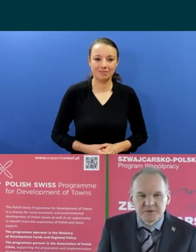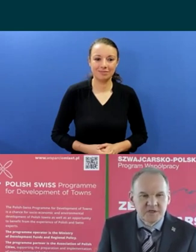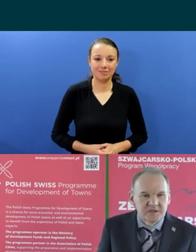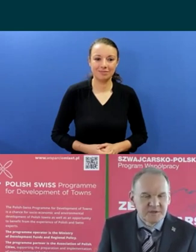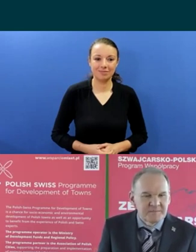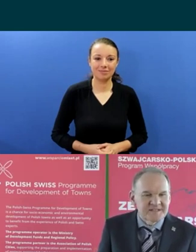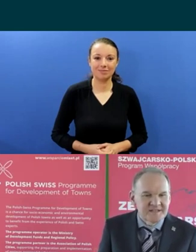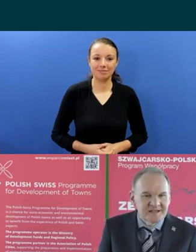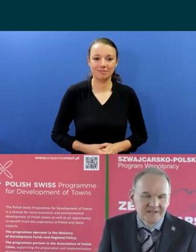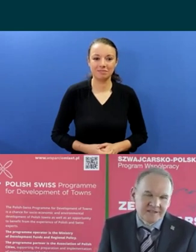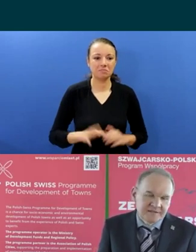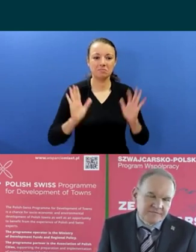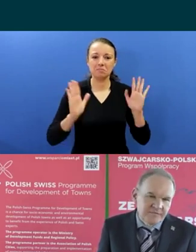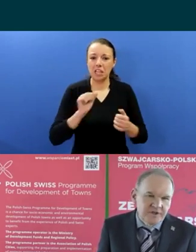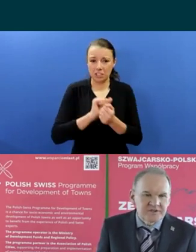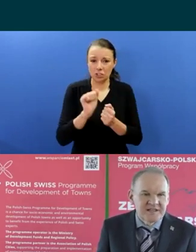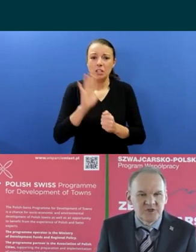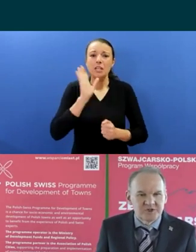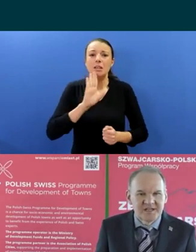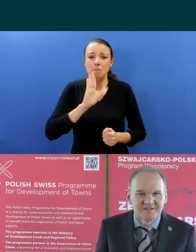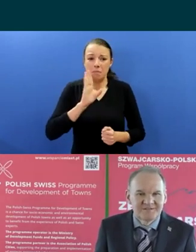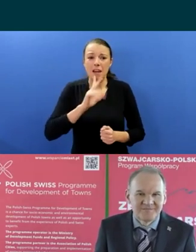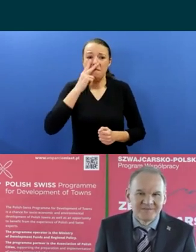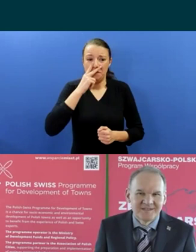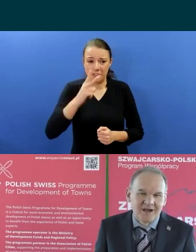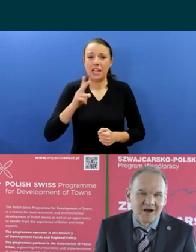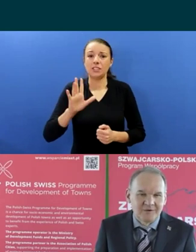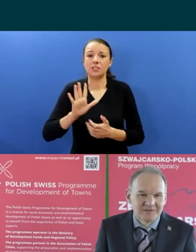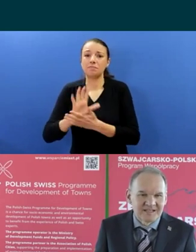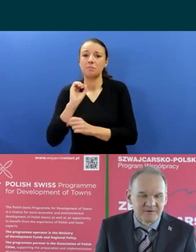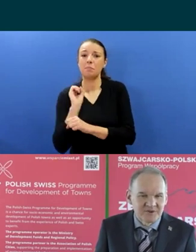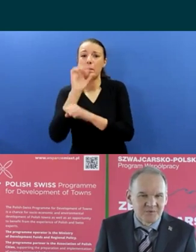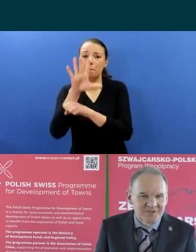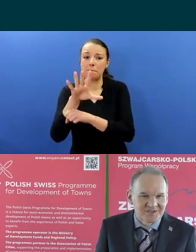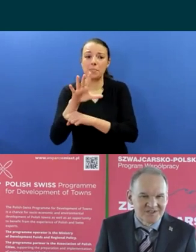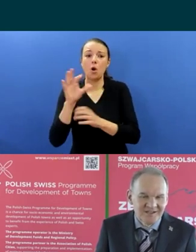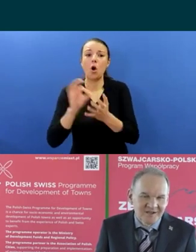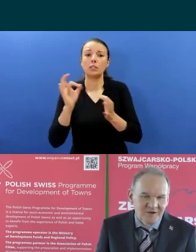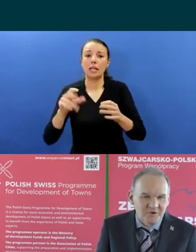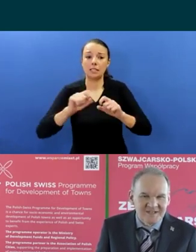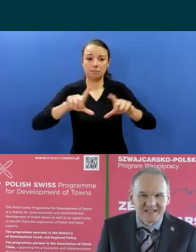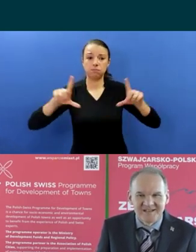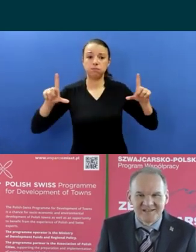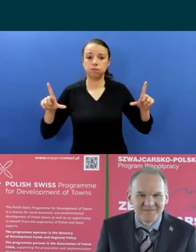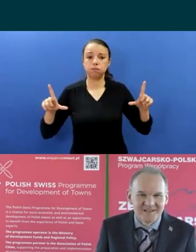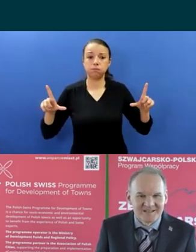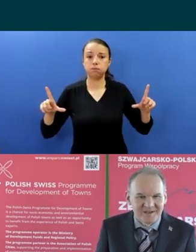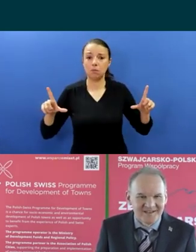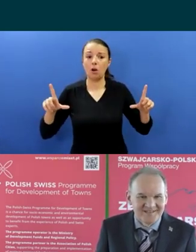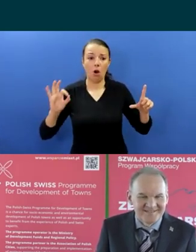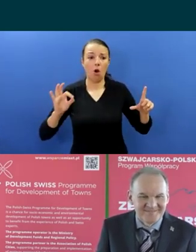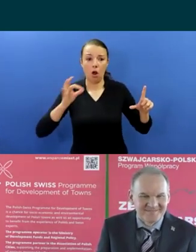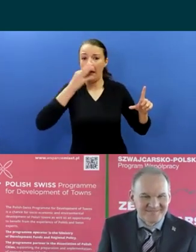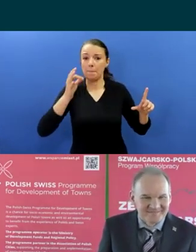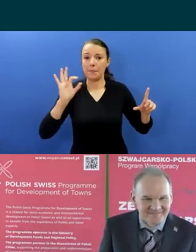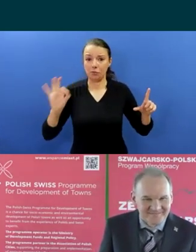zostaniemy przy trybie prezentera. Jest ona Okay, so widoczna. let's leave it this way because we can see, since